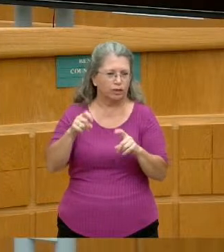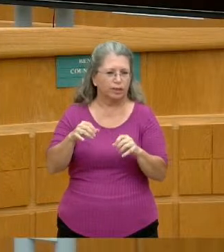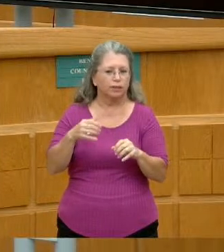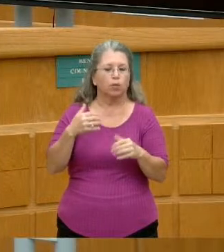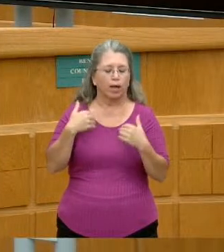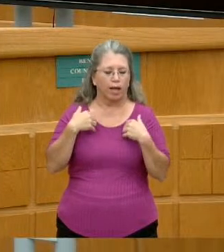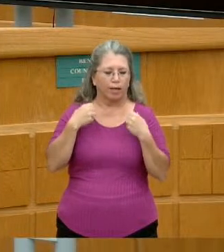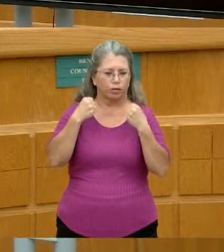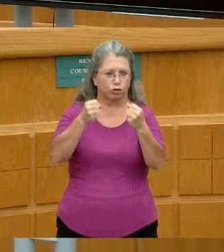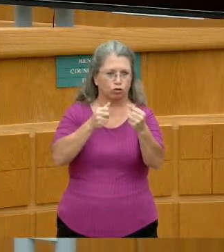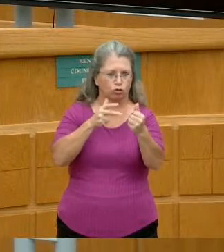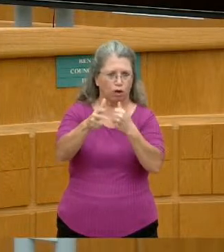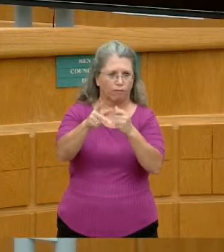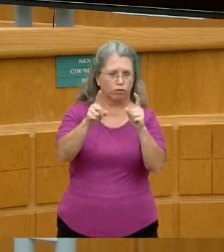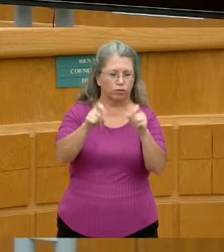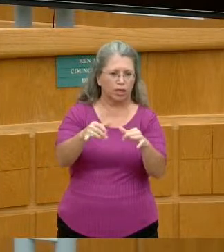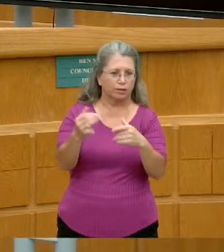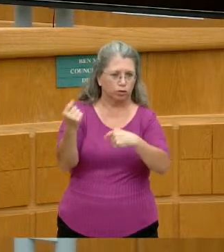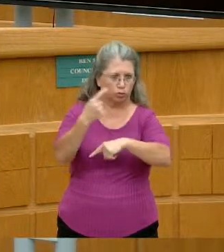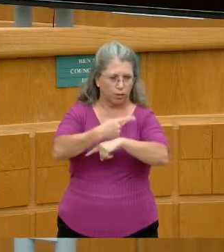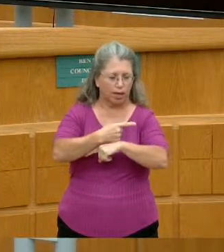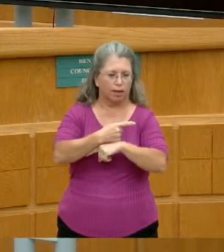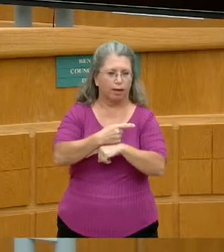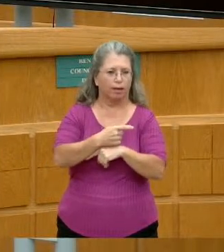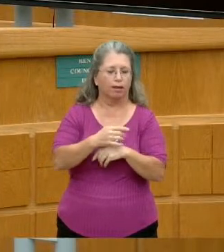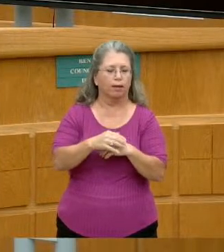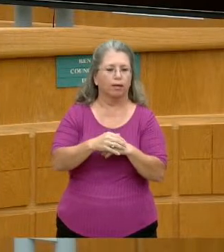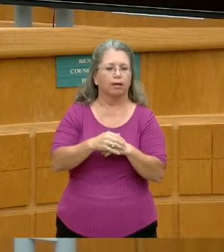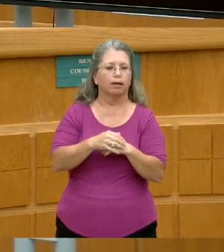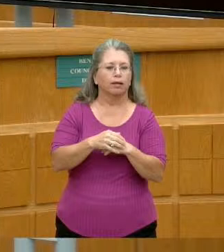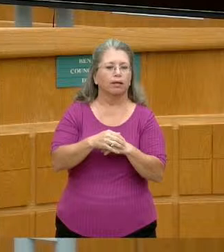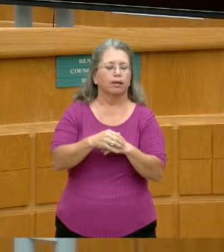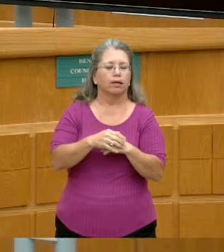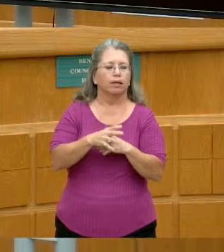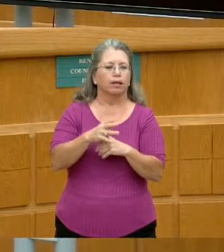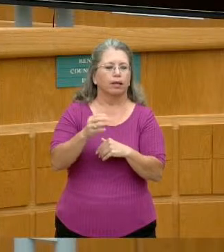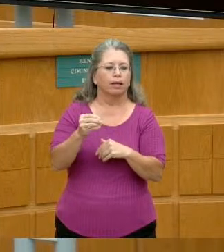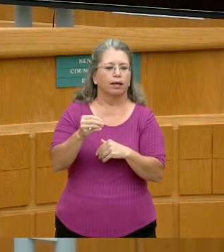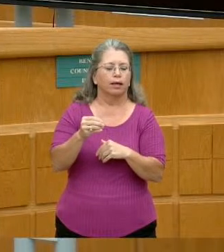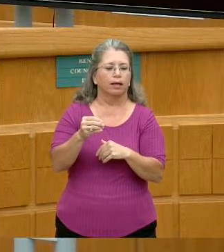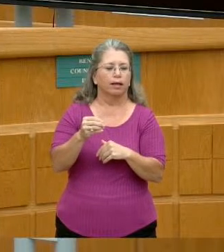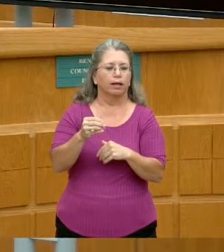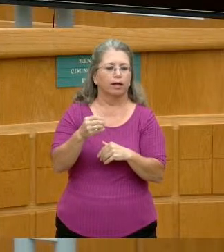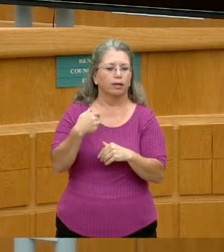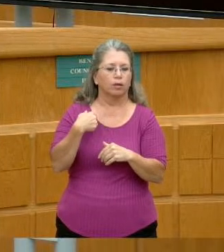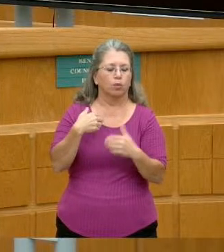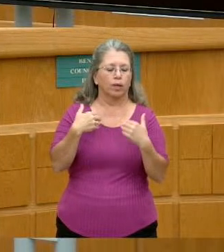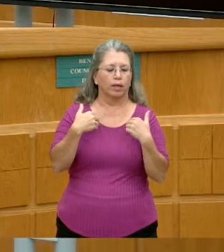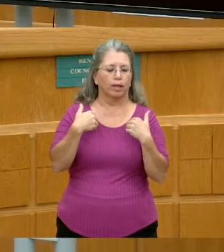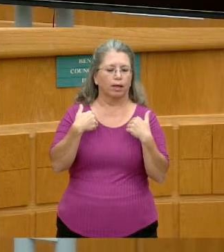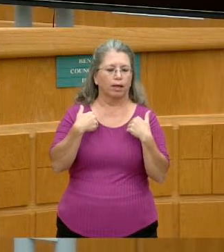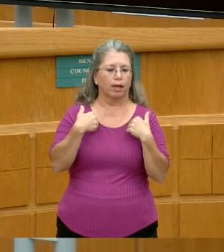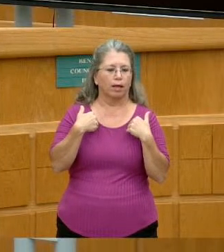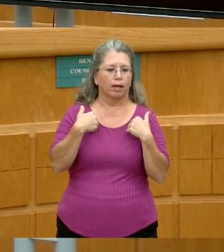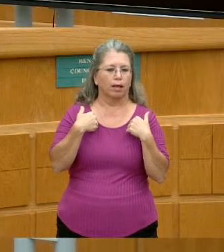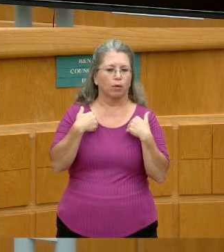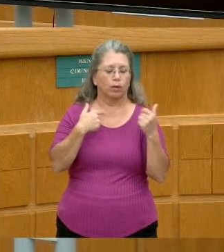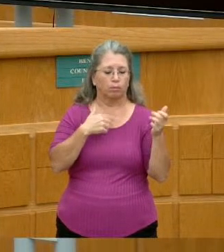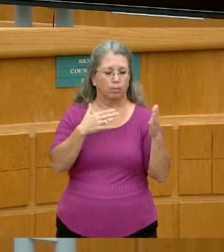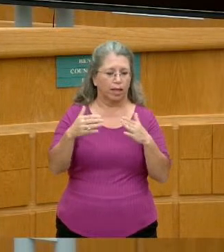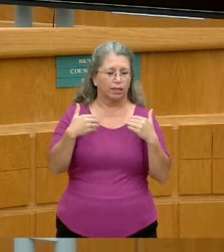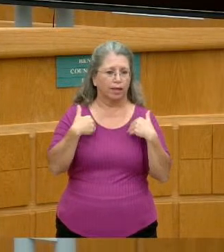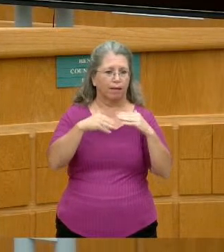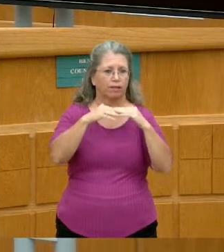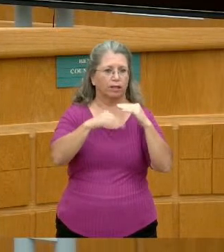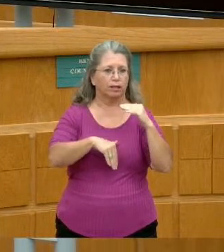drive-through test today. It was one of the questions on Facebook, and we had about less than 200 people that we had planned to run through there.